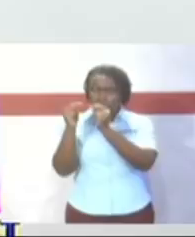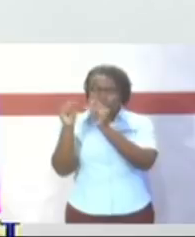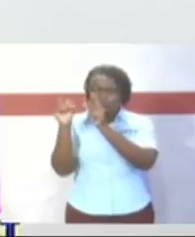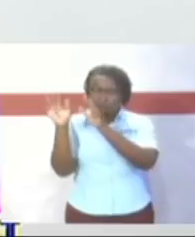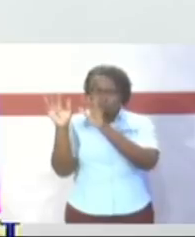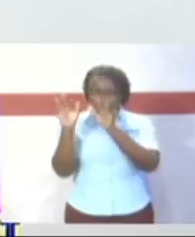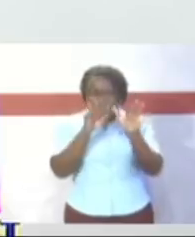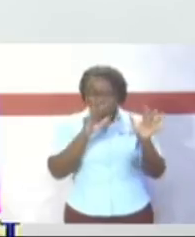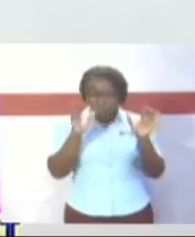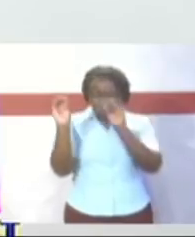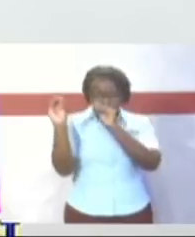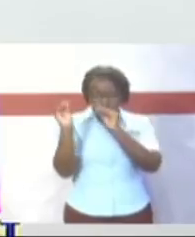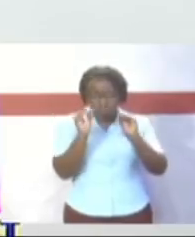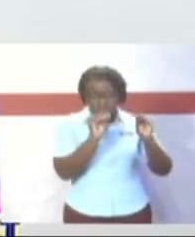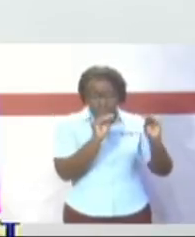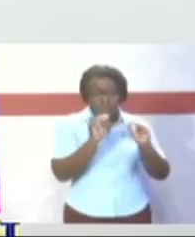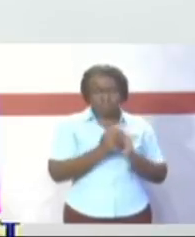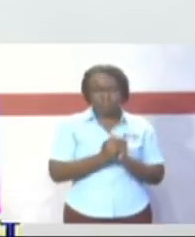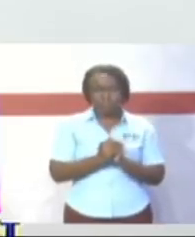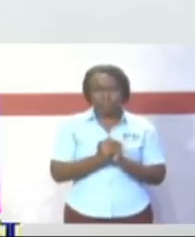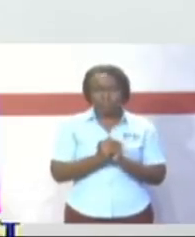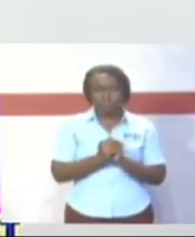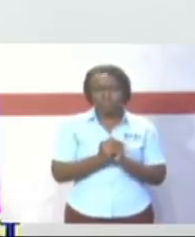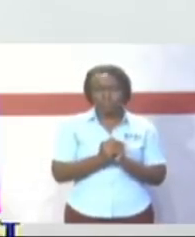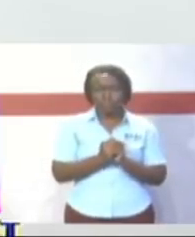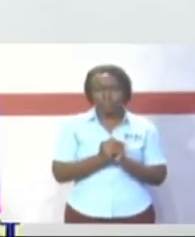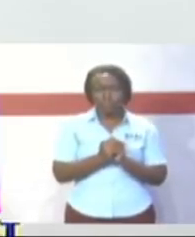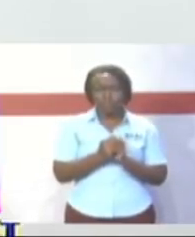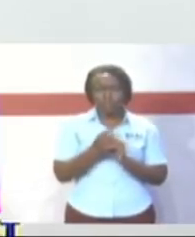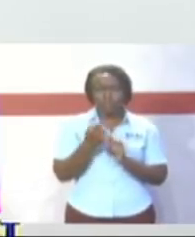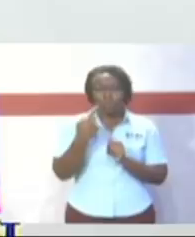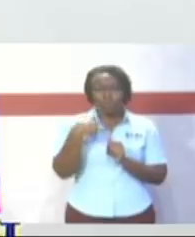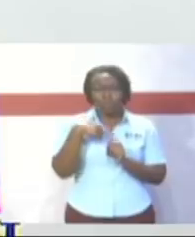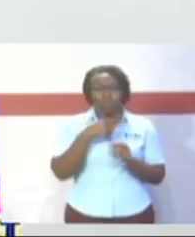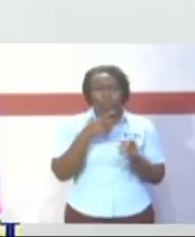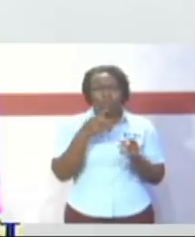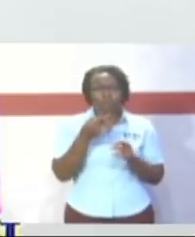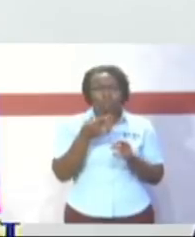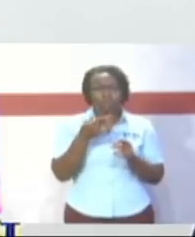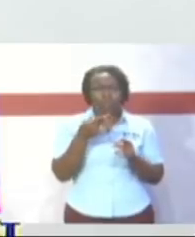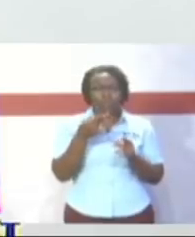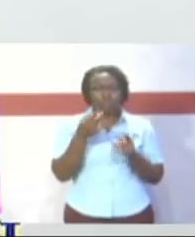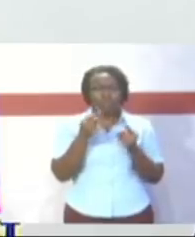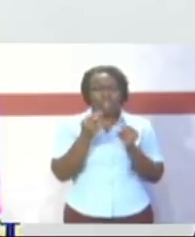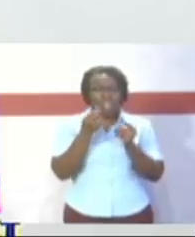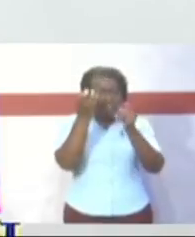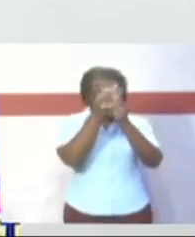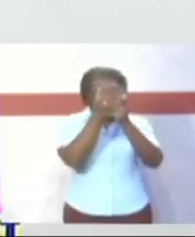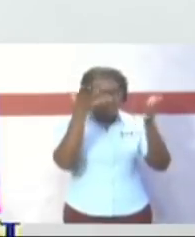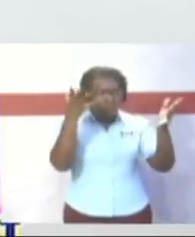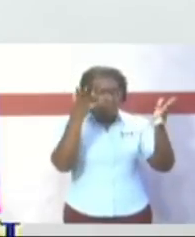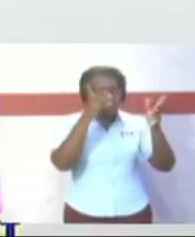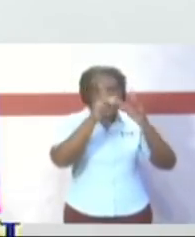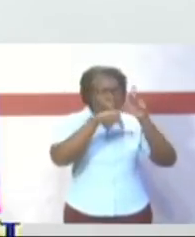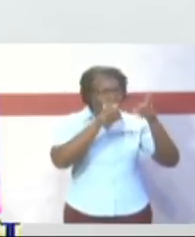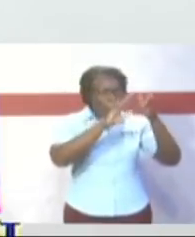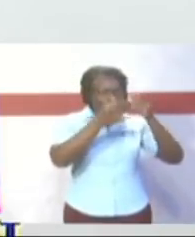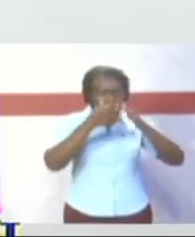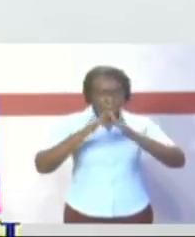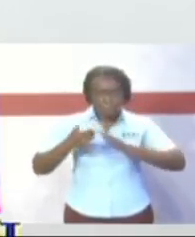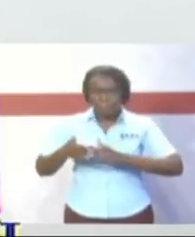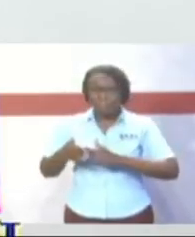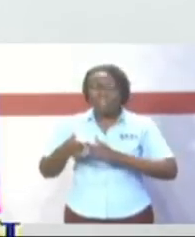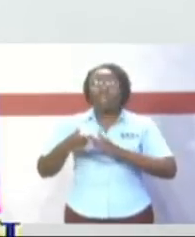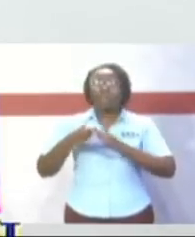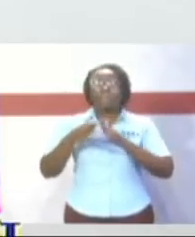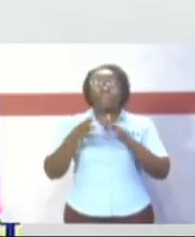regional corporations. We also engaged in outreach and education activities to get our communities that we serve ready in